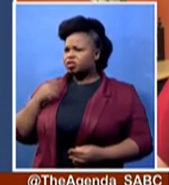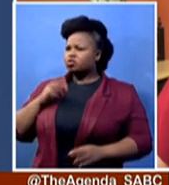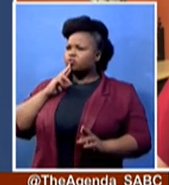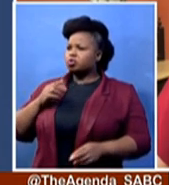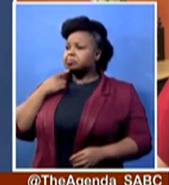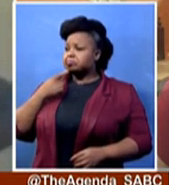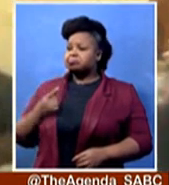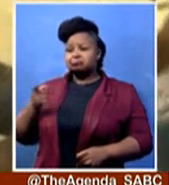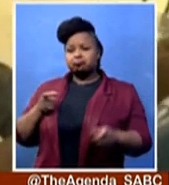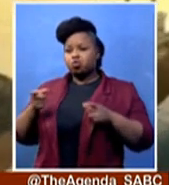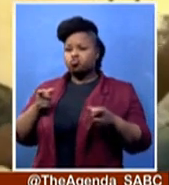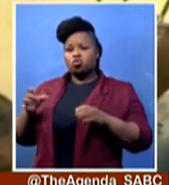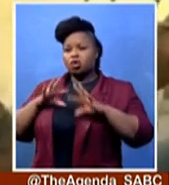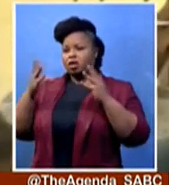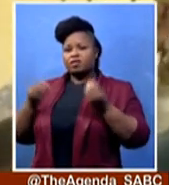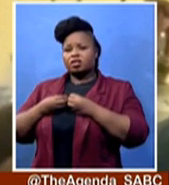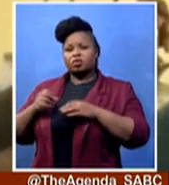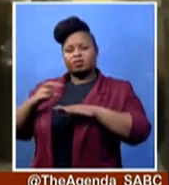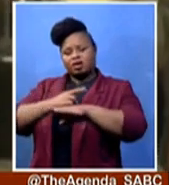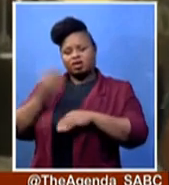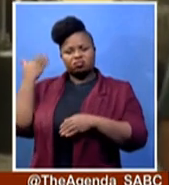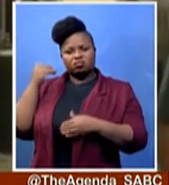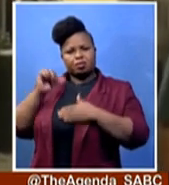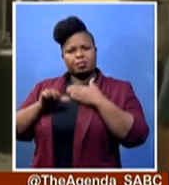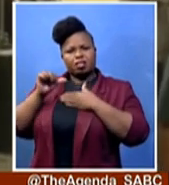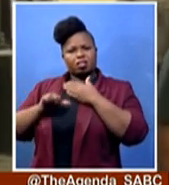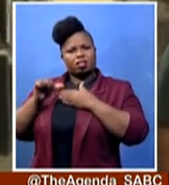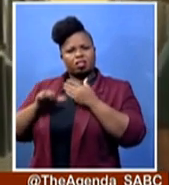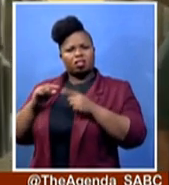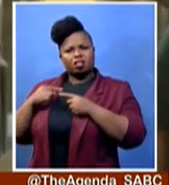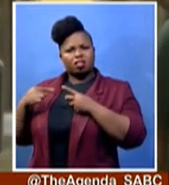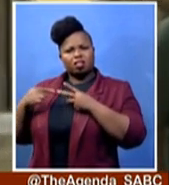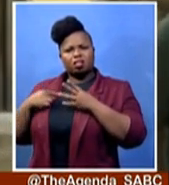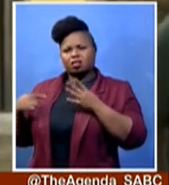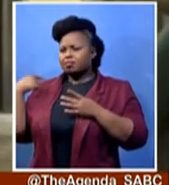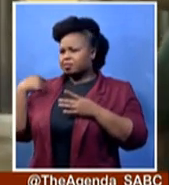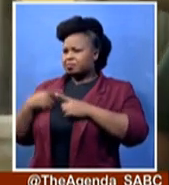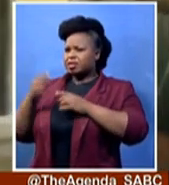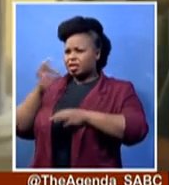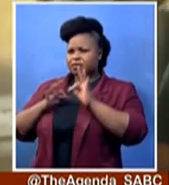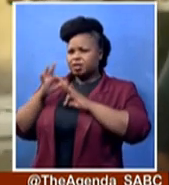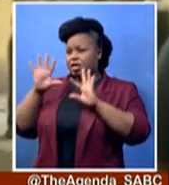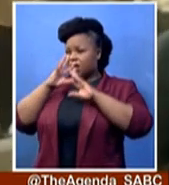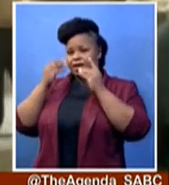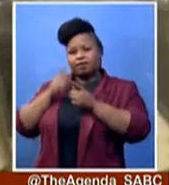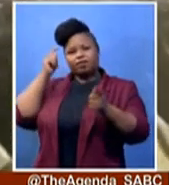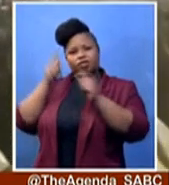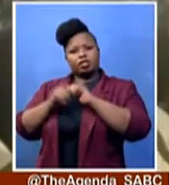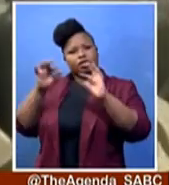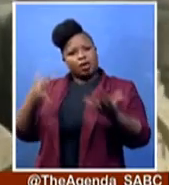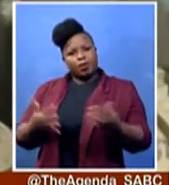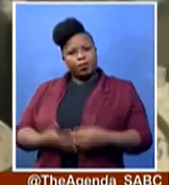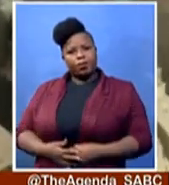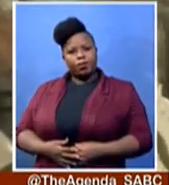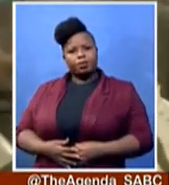of months ago. Talk to us about how things changed, and where I want to get with regard to